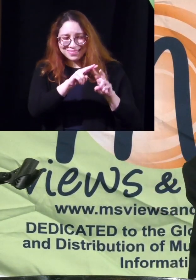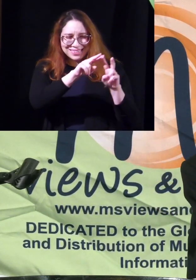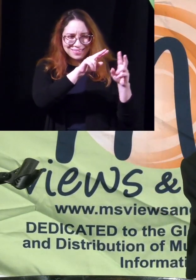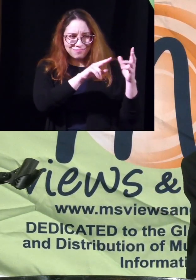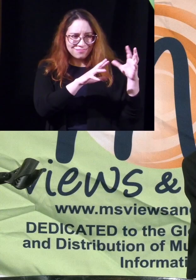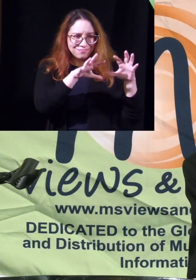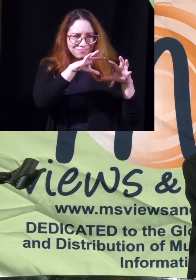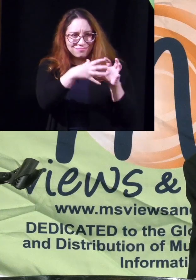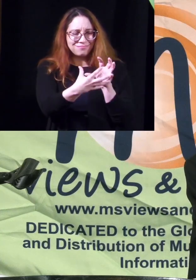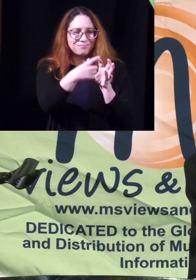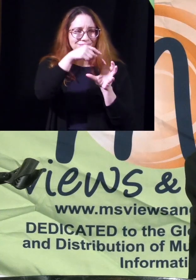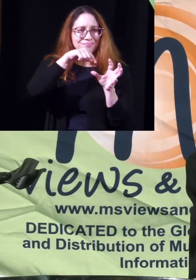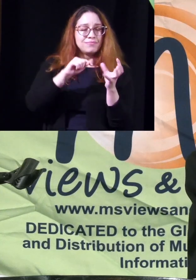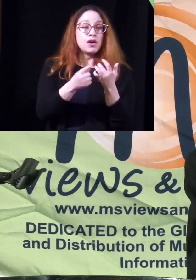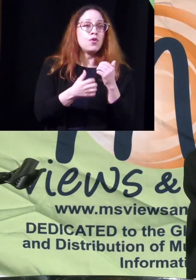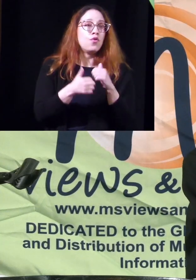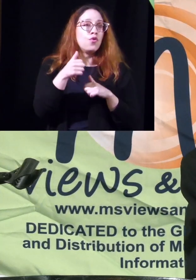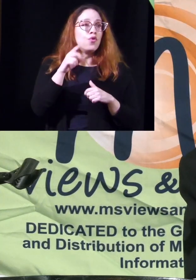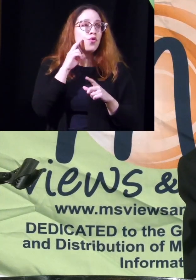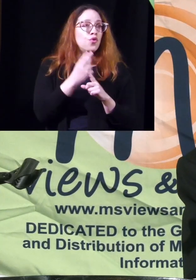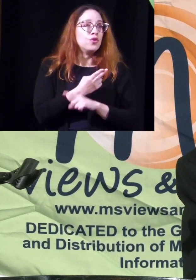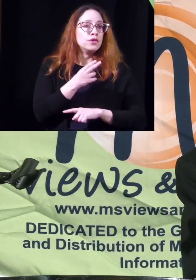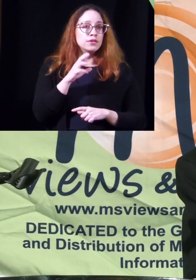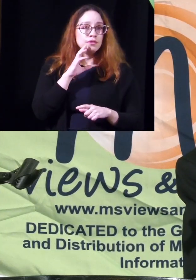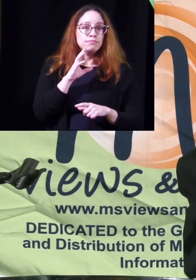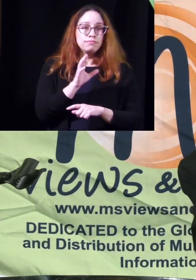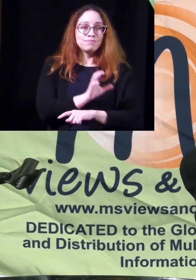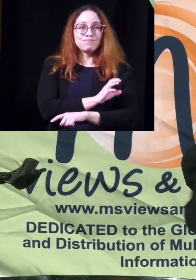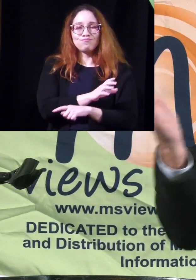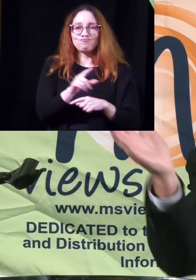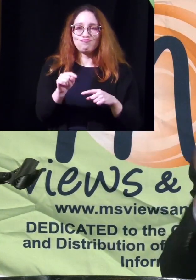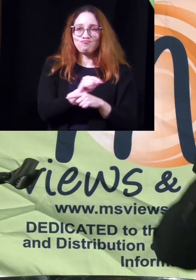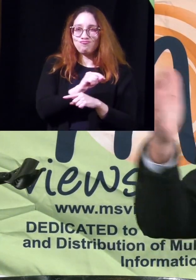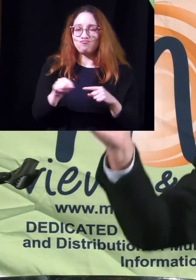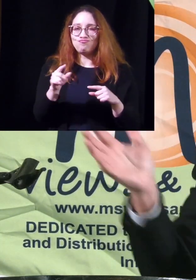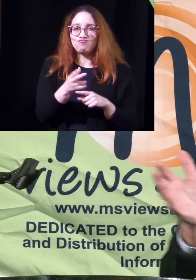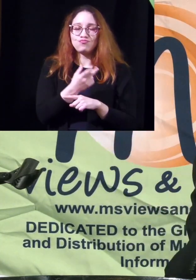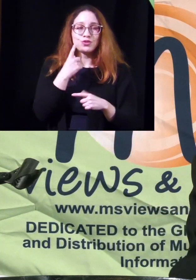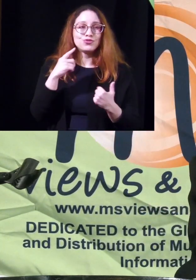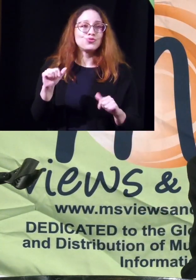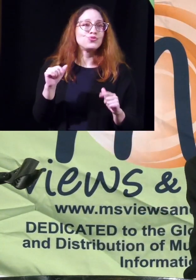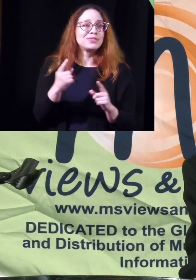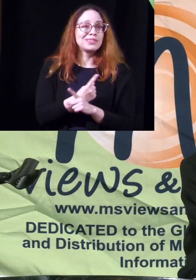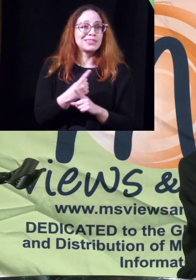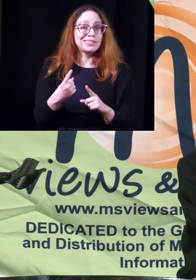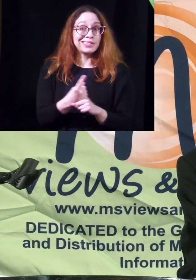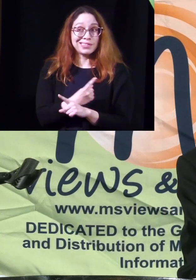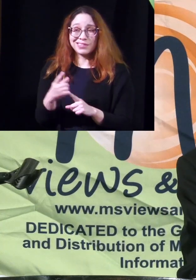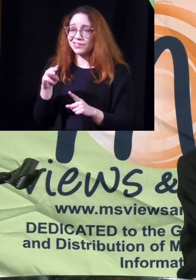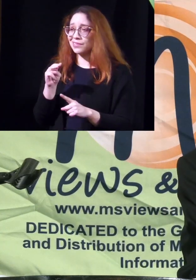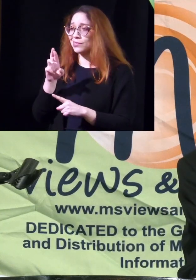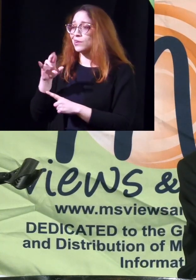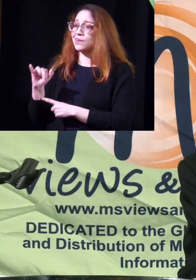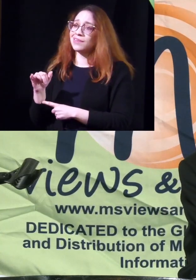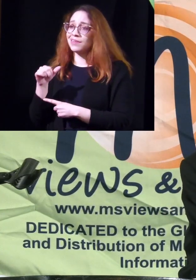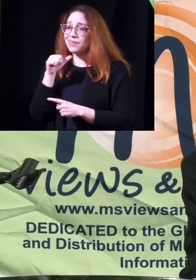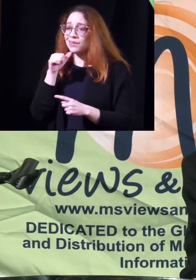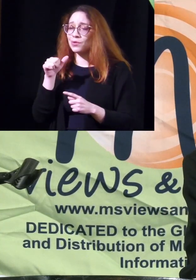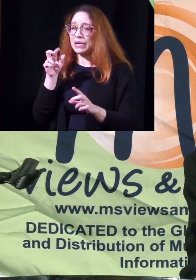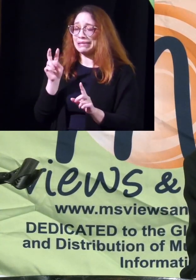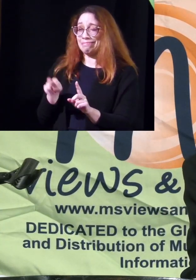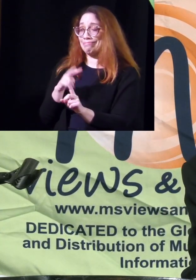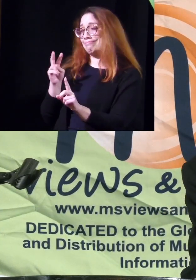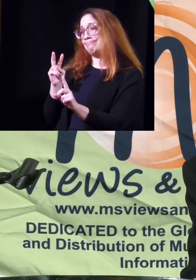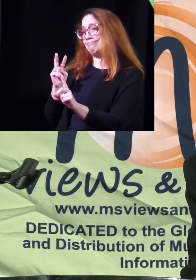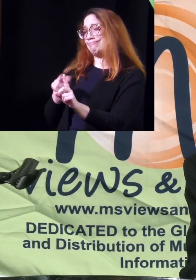that. And there are those scans. Mostly they're used in clinical trials. But other than that, when we do a routine scan in practice, we're really eyeballing it.